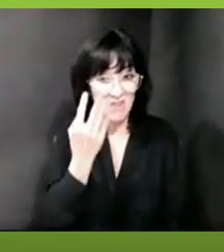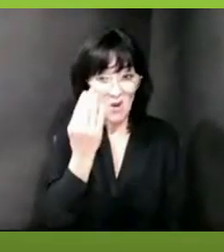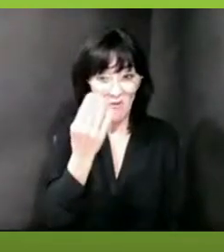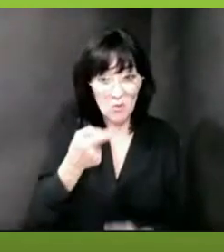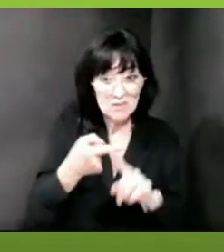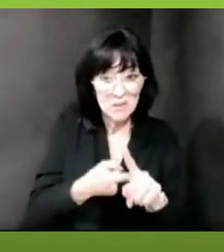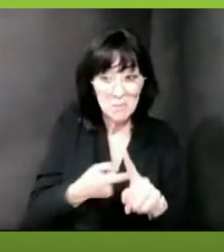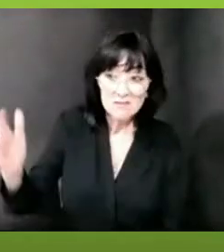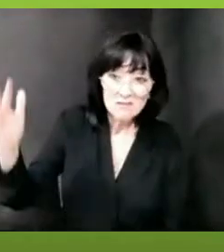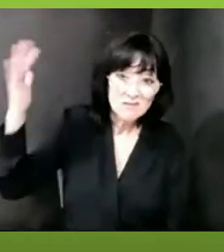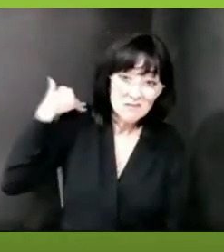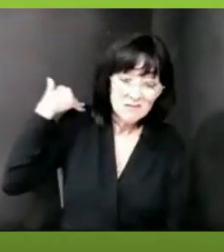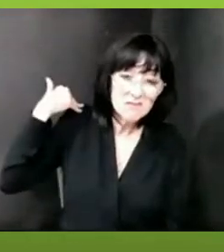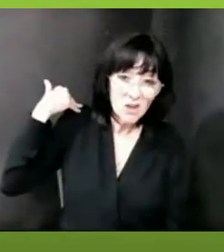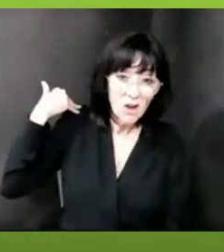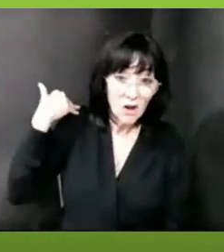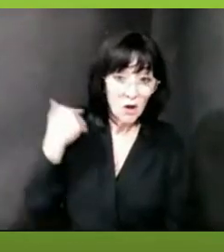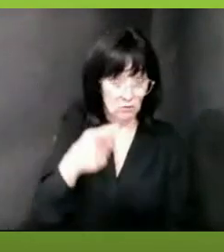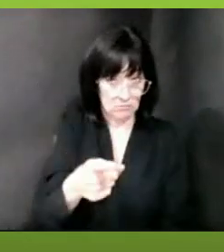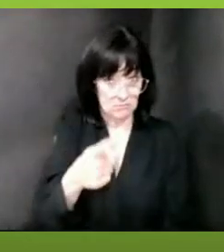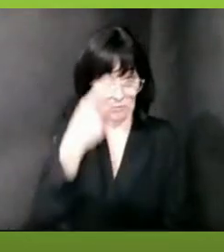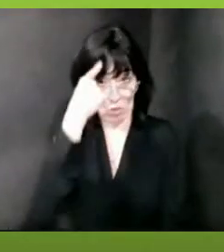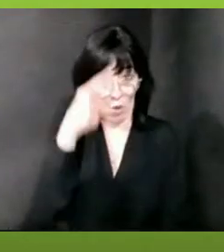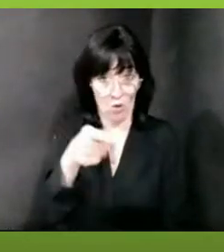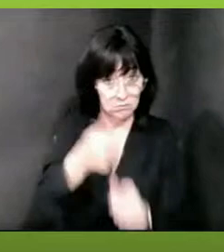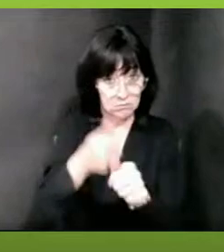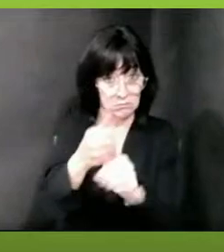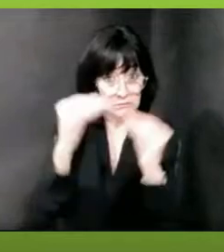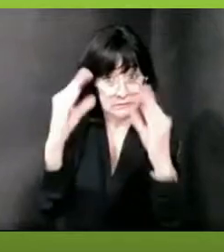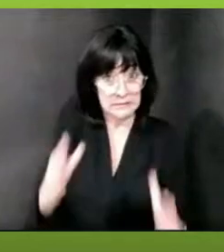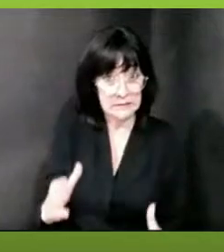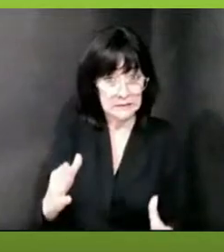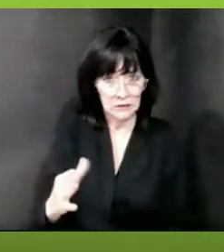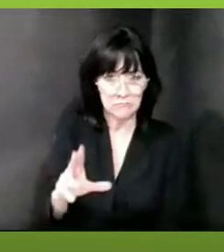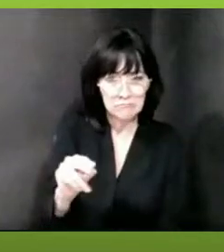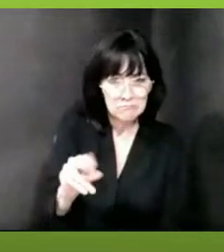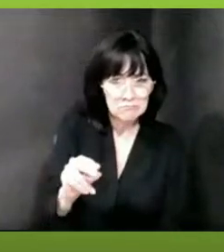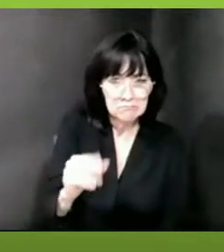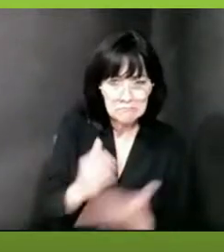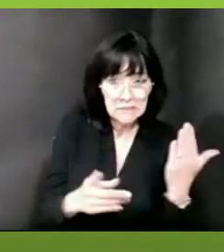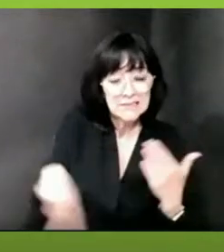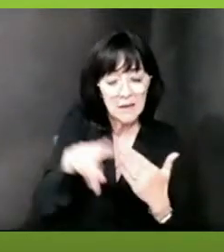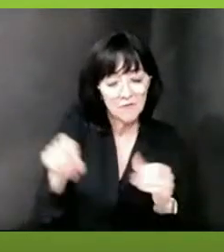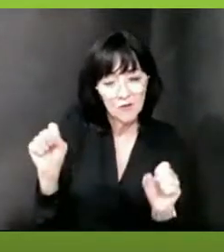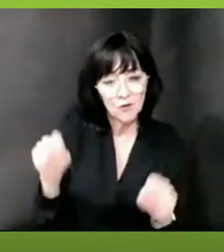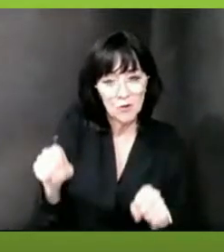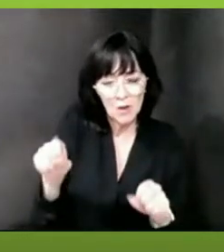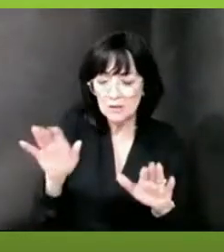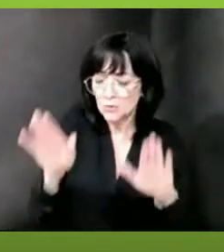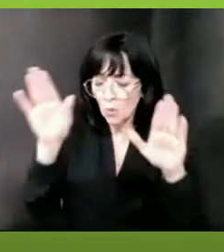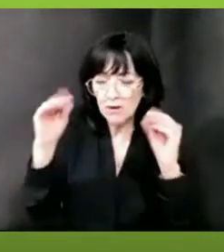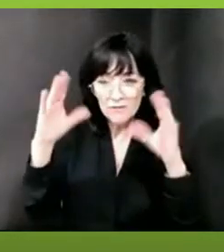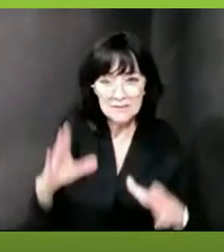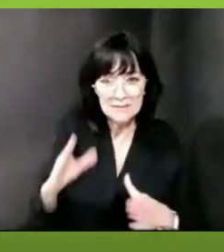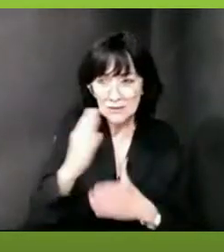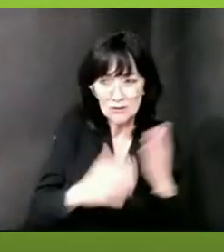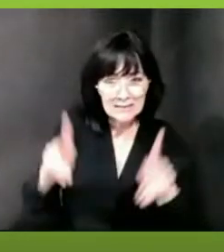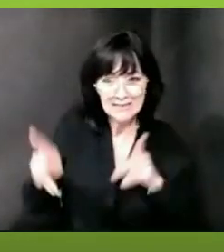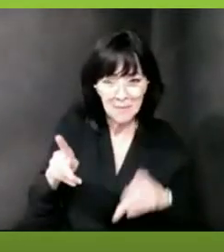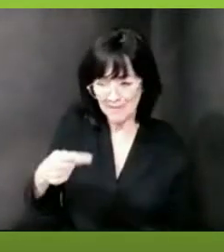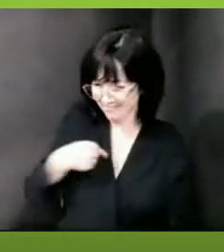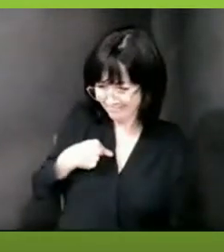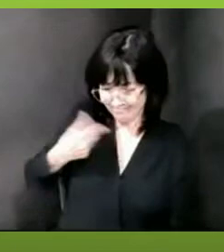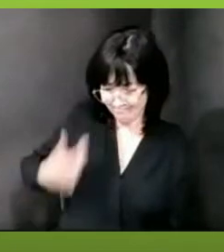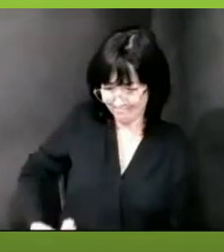handle teaching your kids. You weren't a teacher, right? Not all of you. Some of you are wonderful teachers, but not all of us were meant to